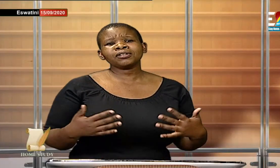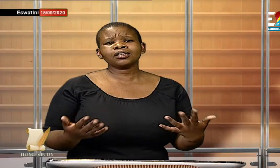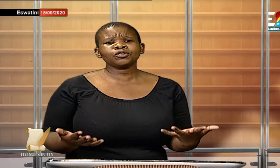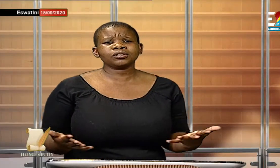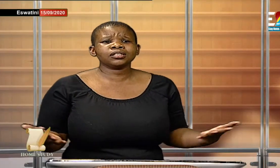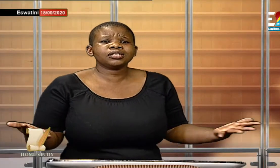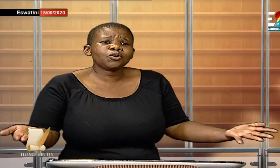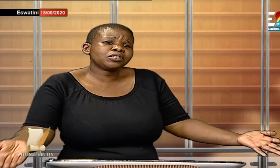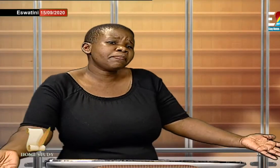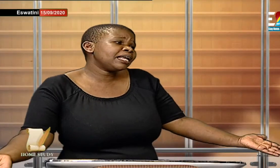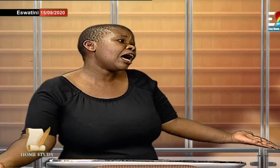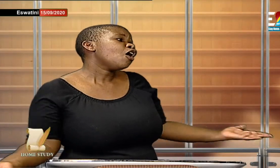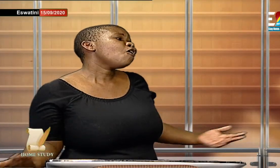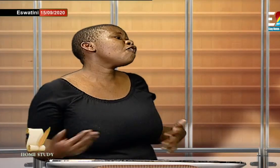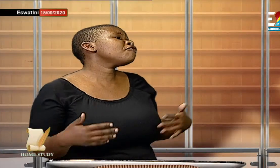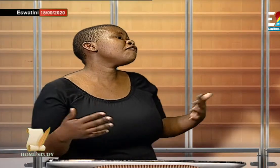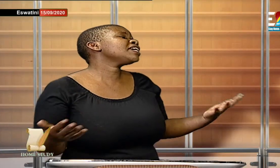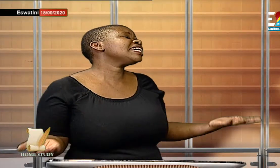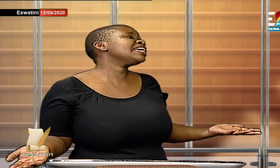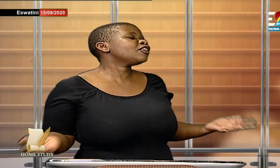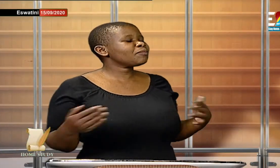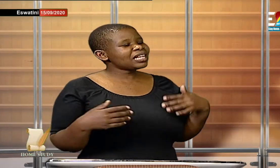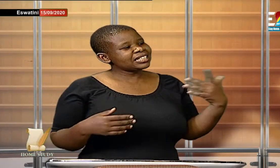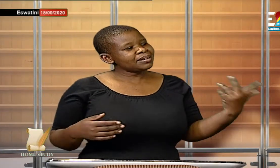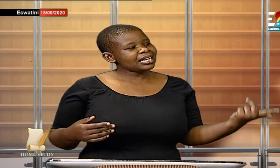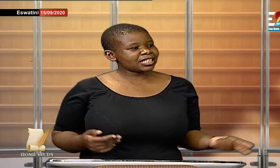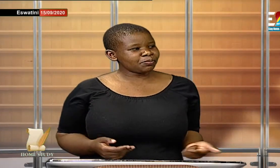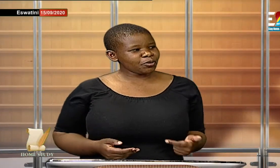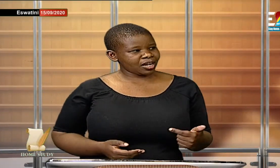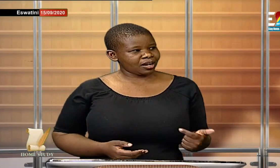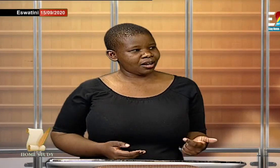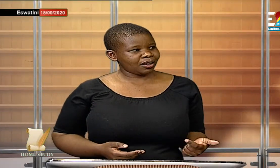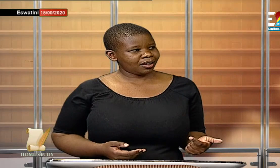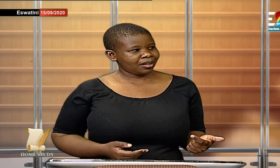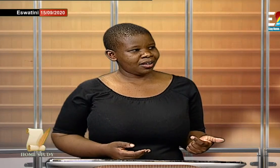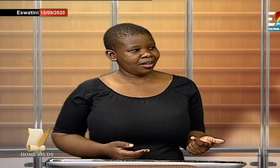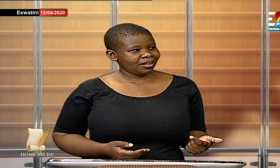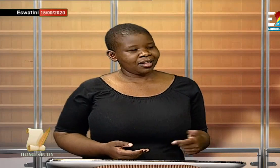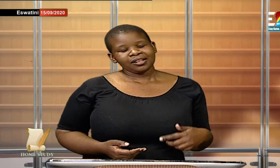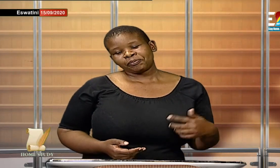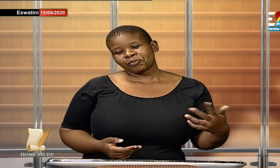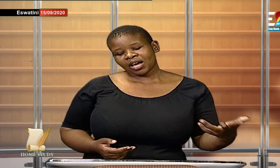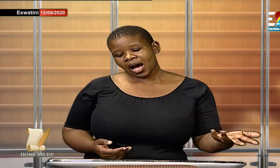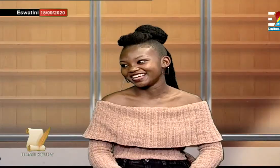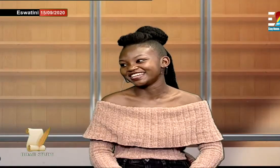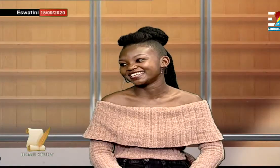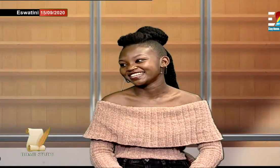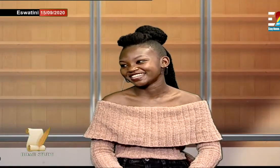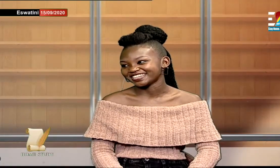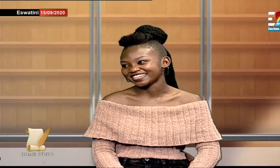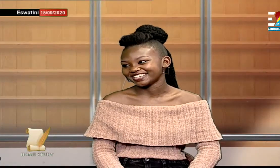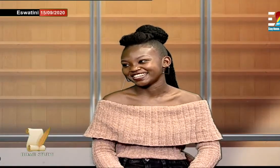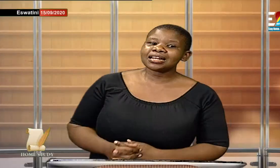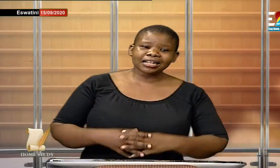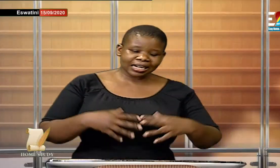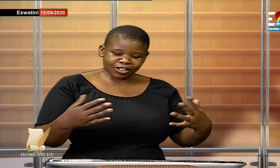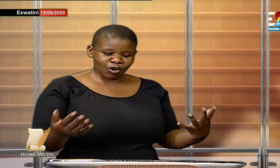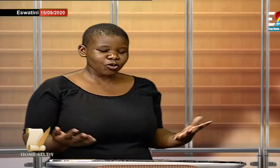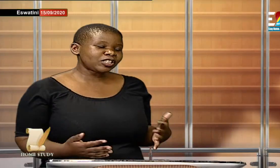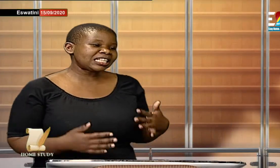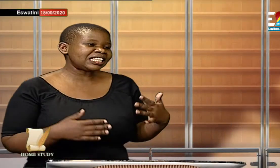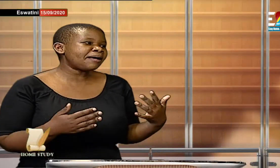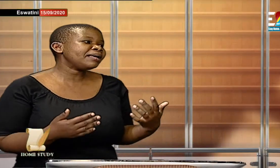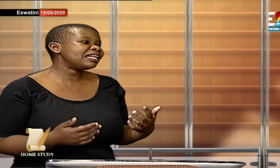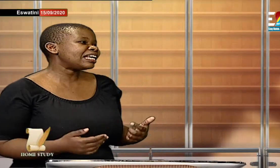umfundzi Lerato kutshengisa ukuthi phela uvile nomuntu asihlabela nasibuye. Yeah, ngidanihlabelela mani bo. Ngiyabonga mina